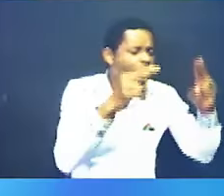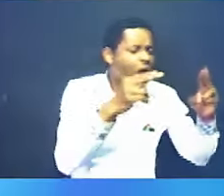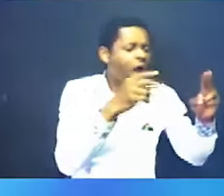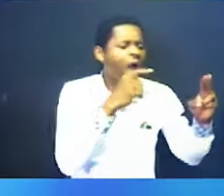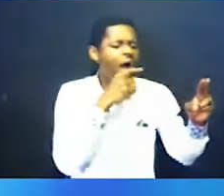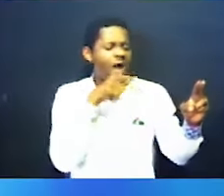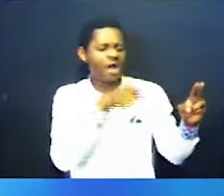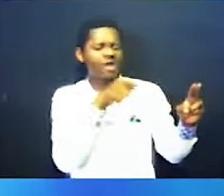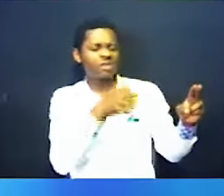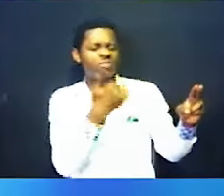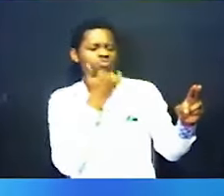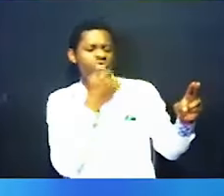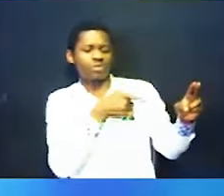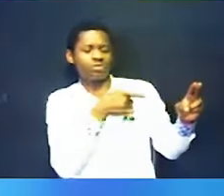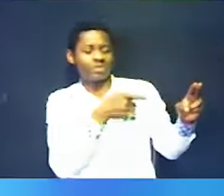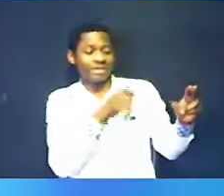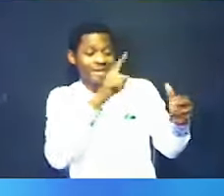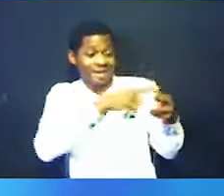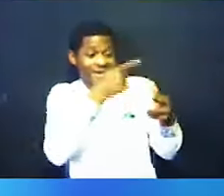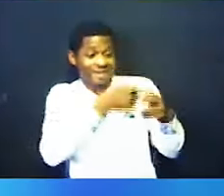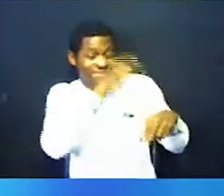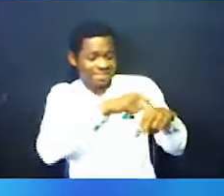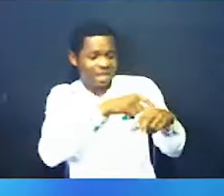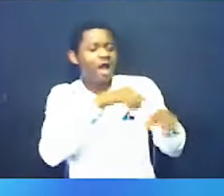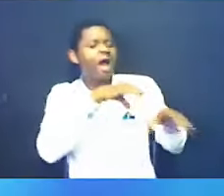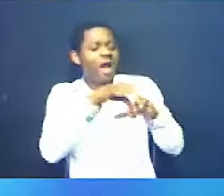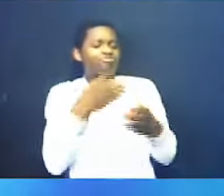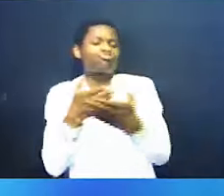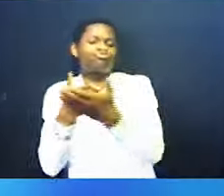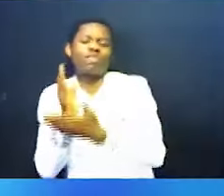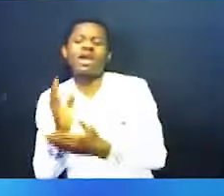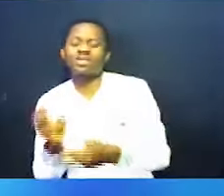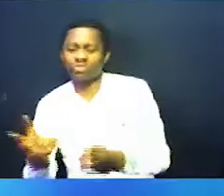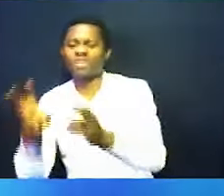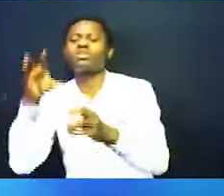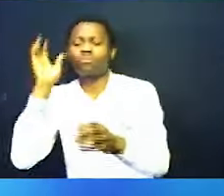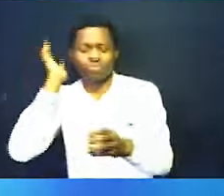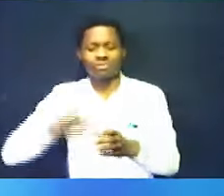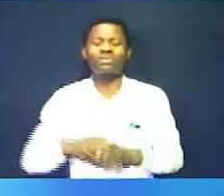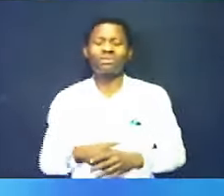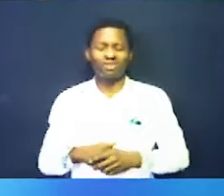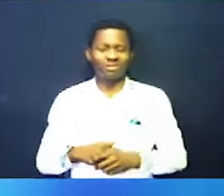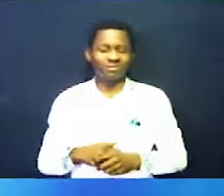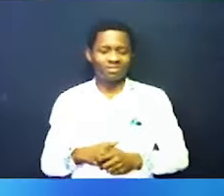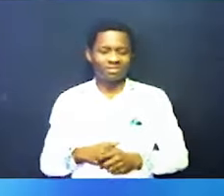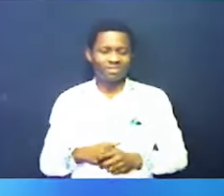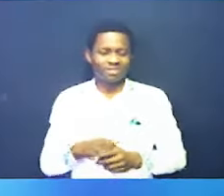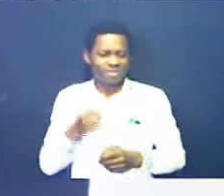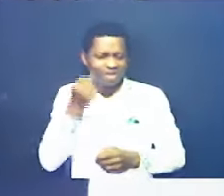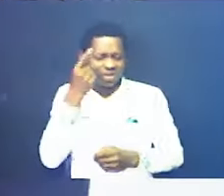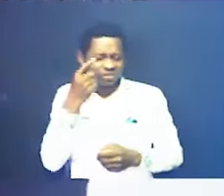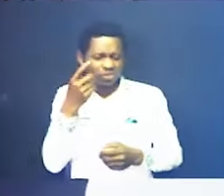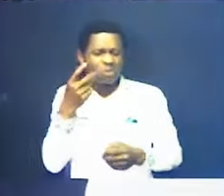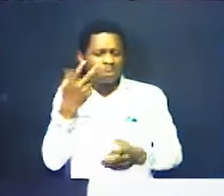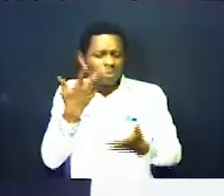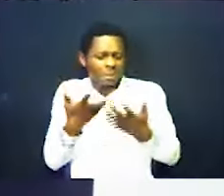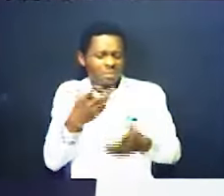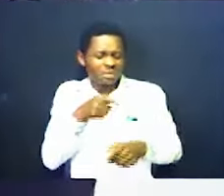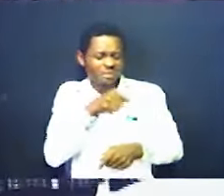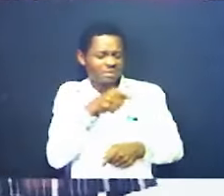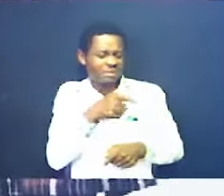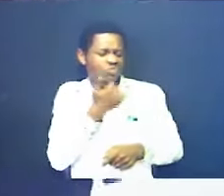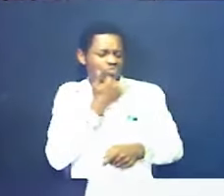that same way again. We learn from the experience we go through, whether bad or good.